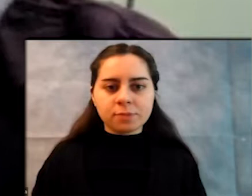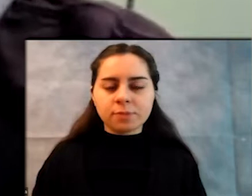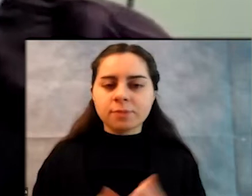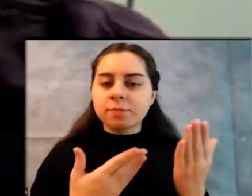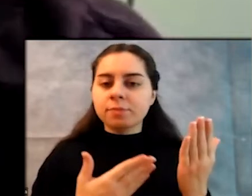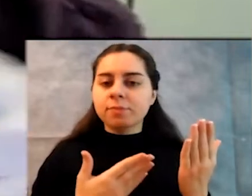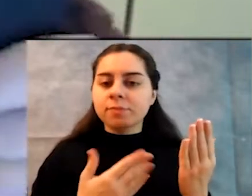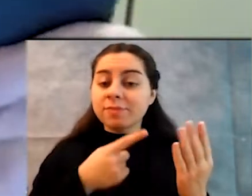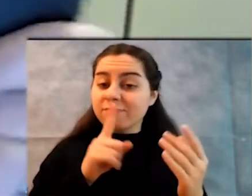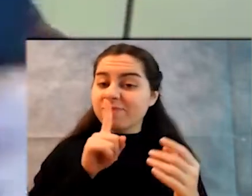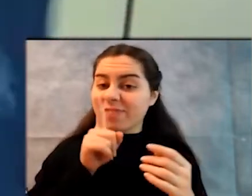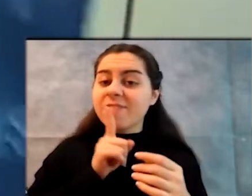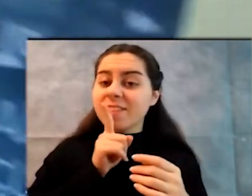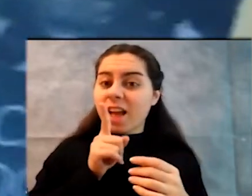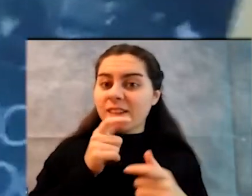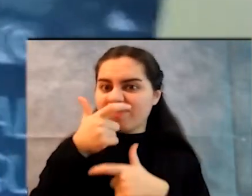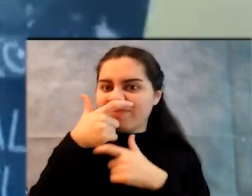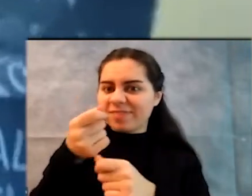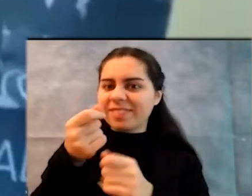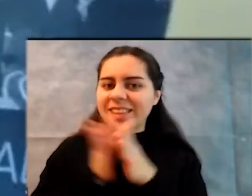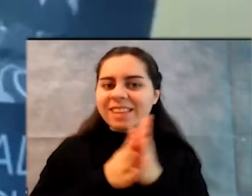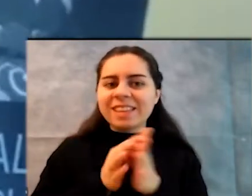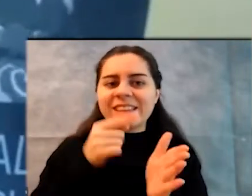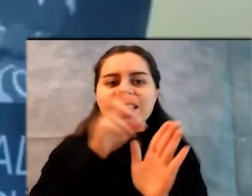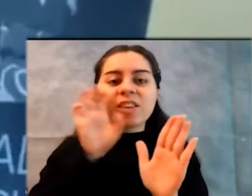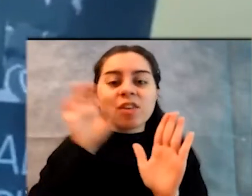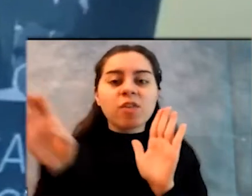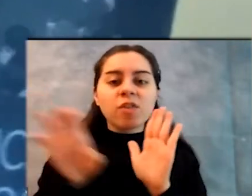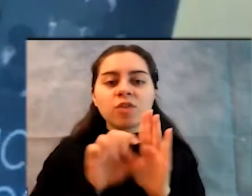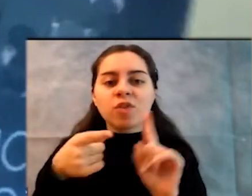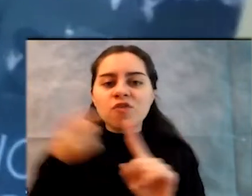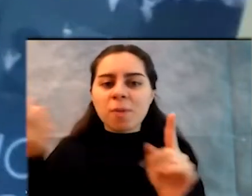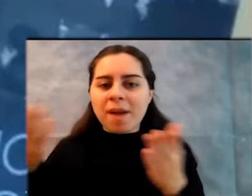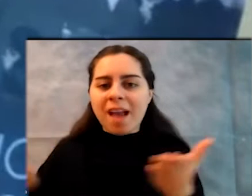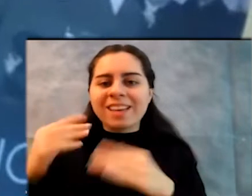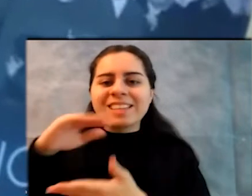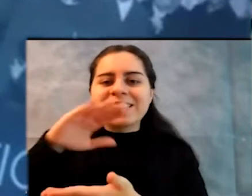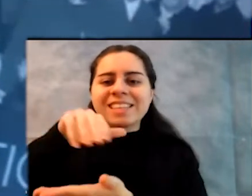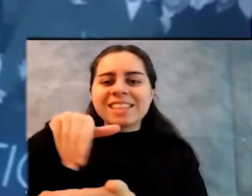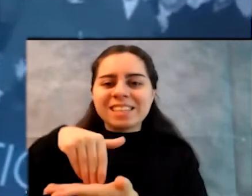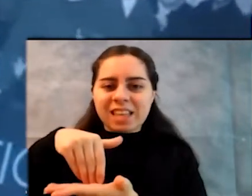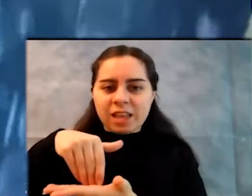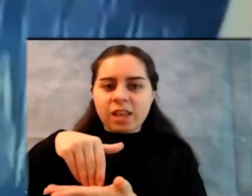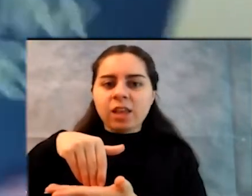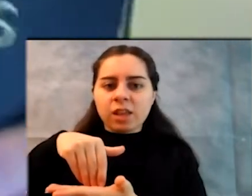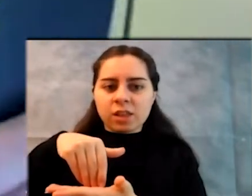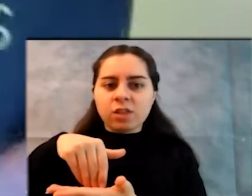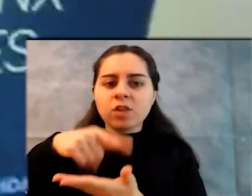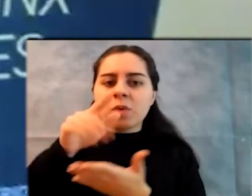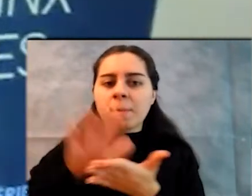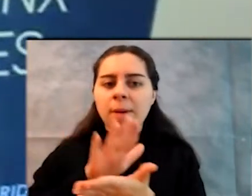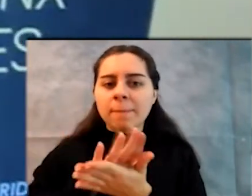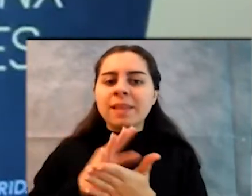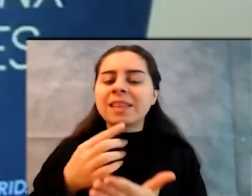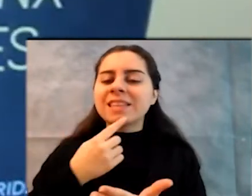This one's interesting because this picture is actually from the Centro Archives. It's from the Pura Verde papers. And this is